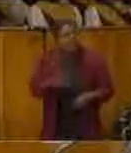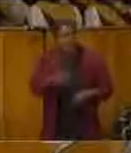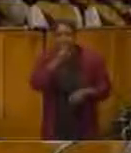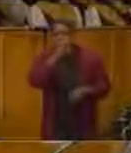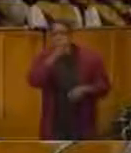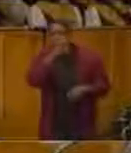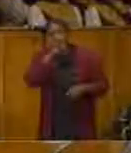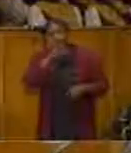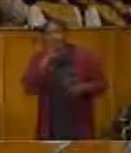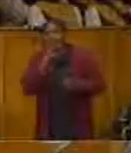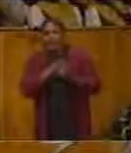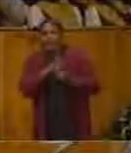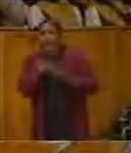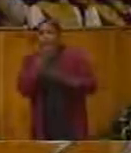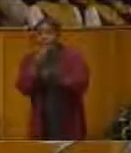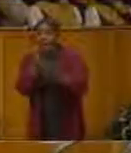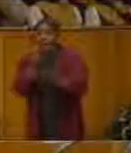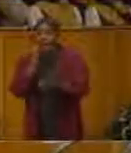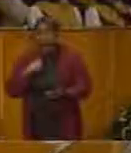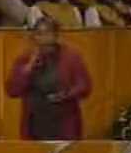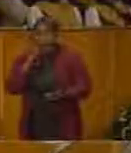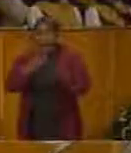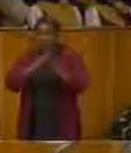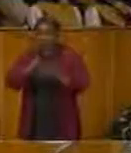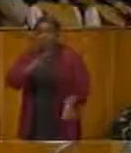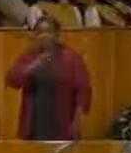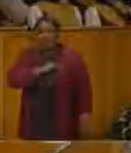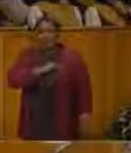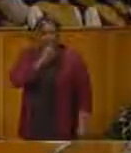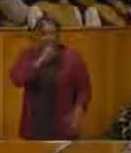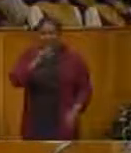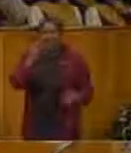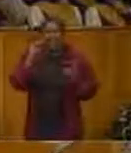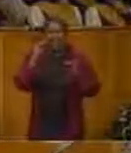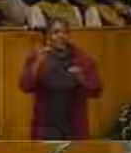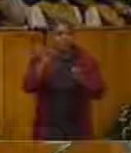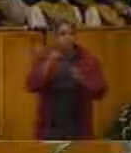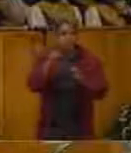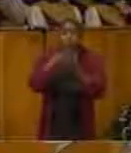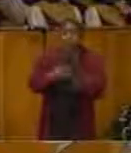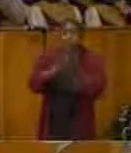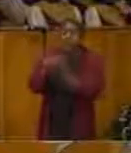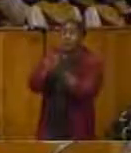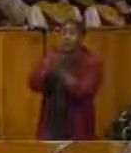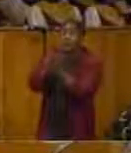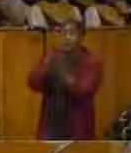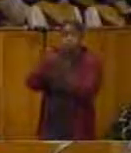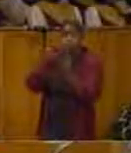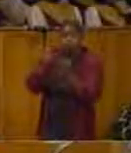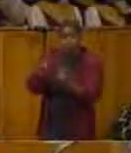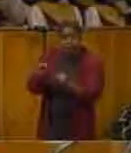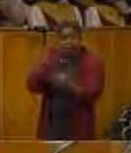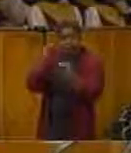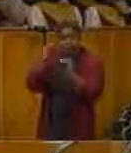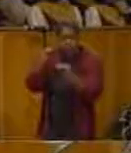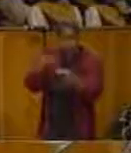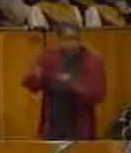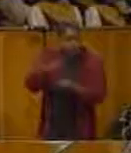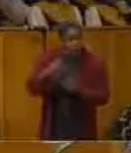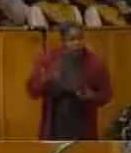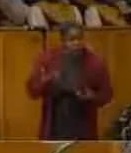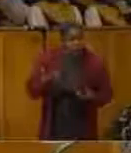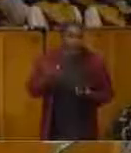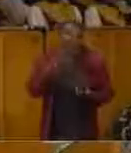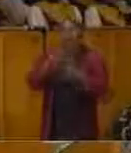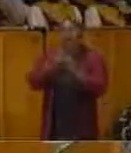money, I would be guilty of not teaching you of what the Bible is trying to teach you.